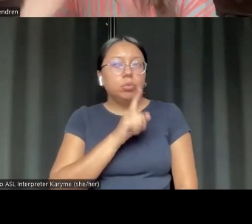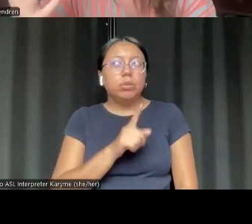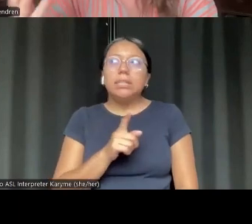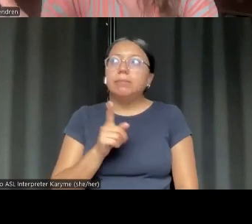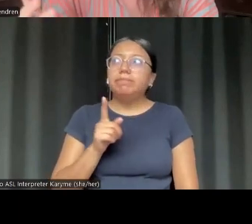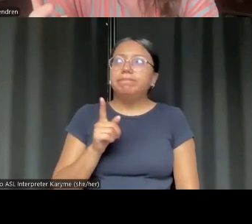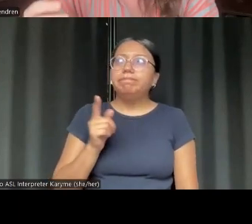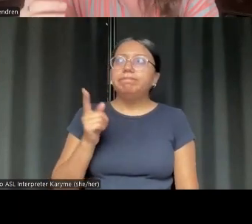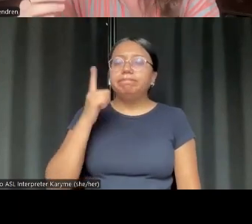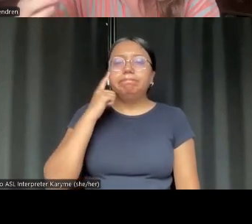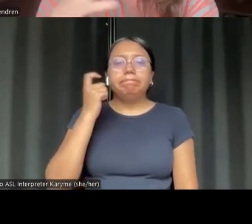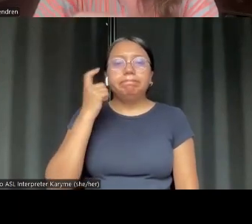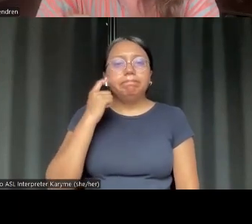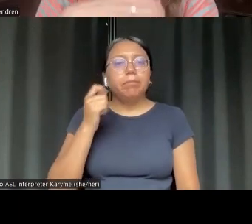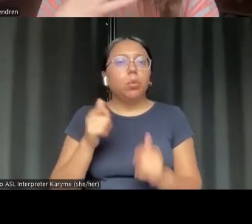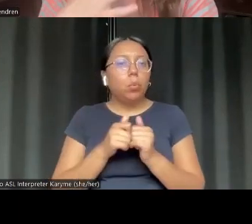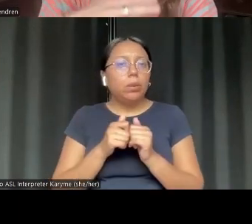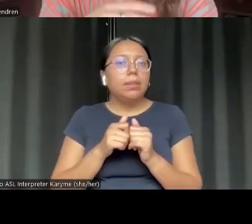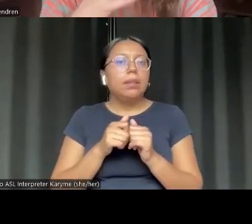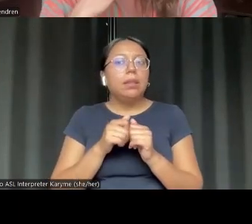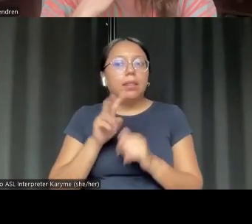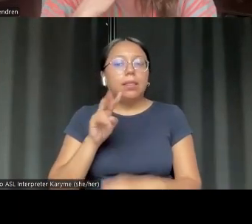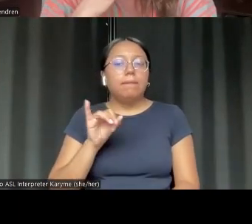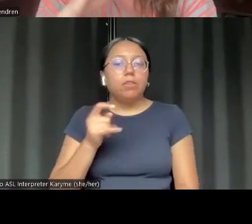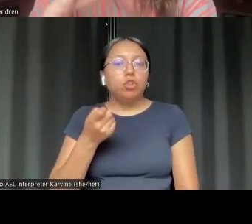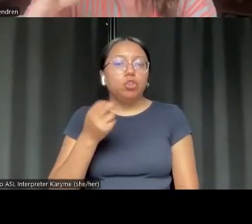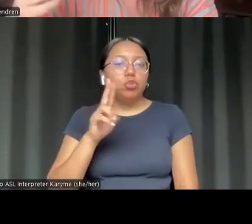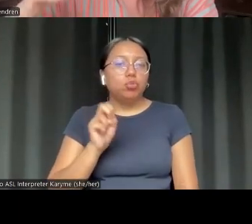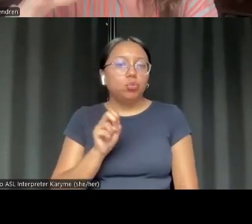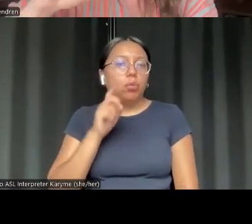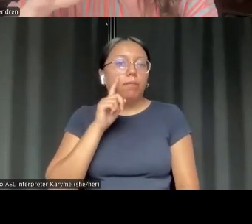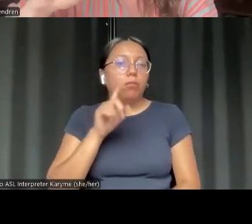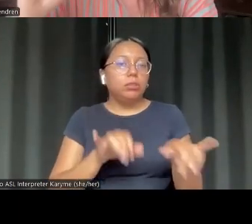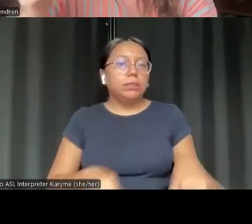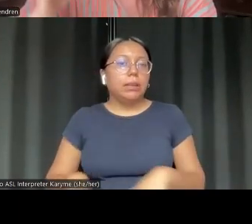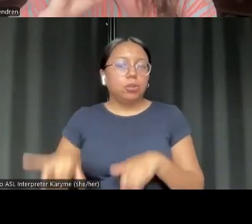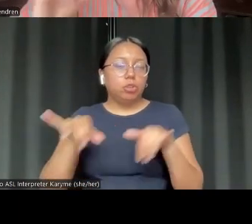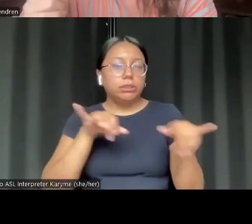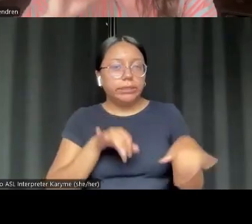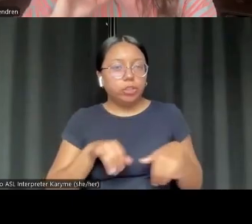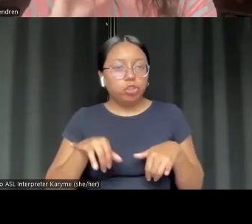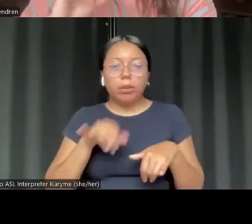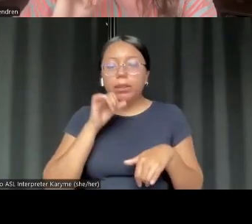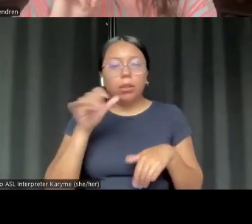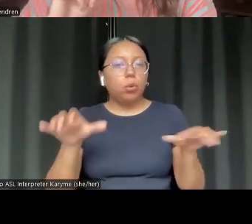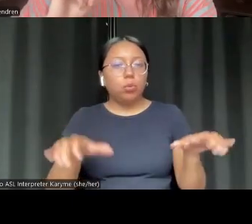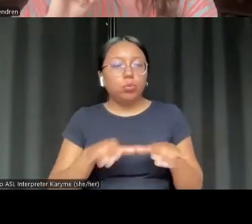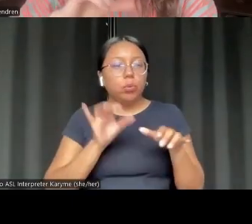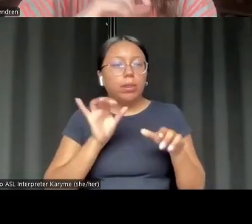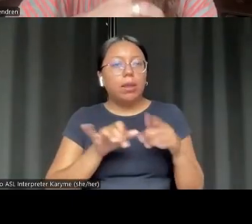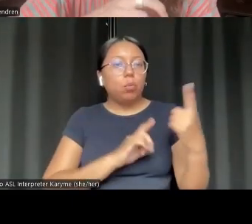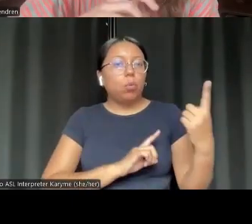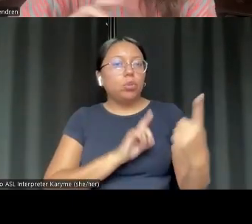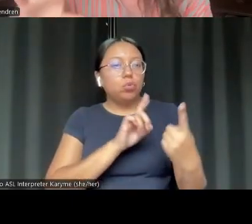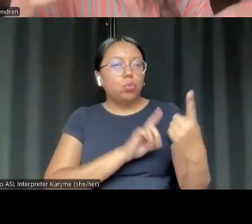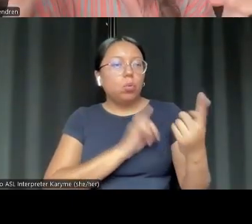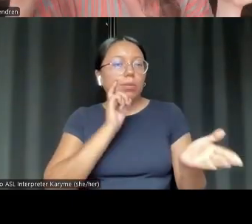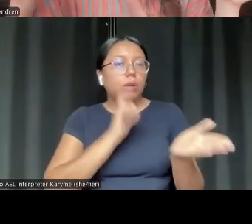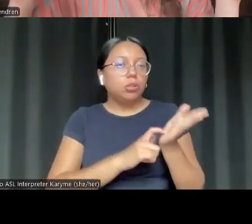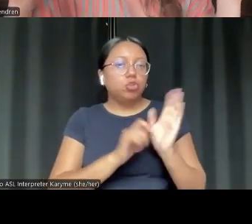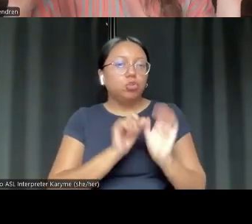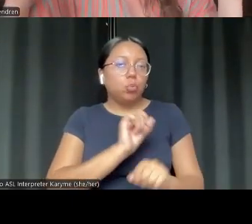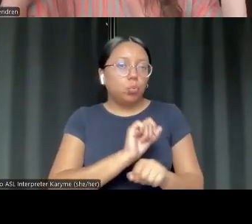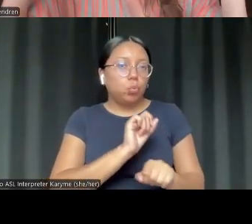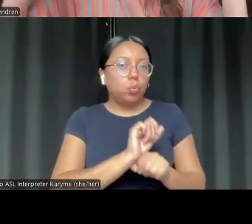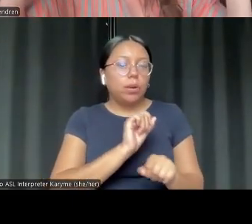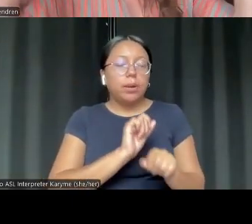of standardization, which do have a kind of trade-off, and that they don't do this one-to-one recognition work, but they do a